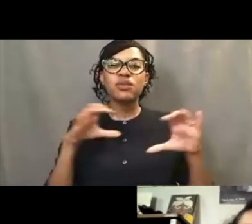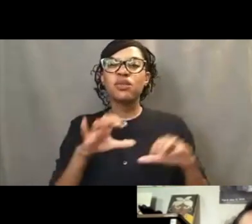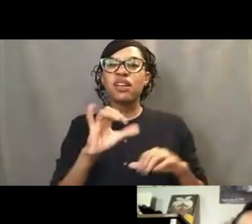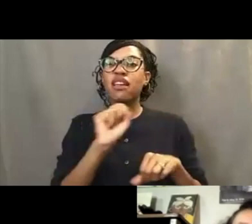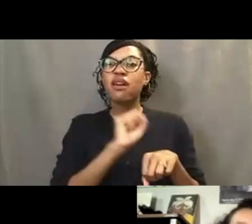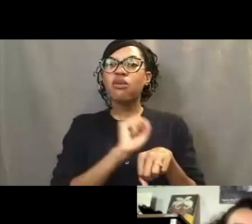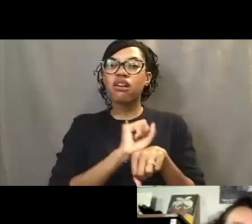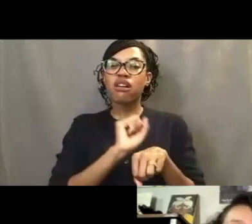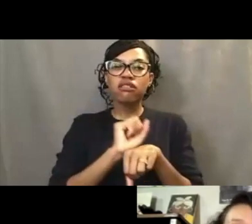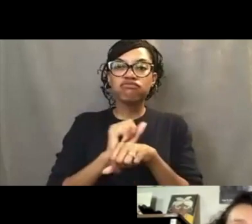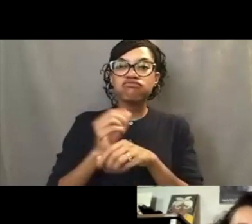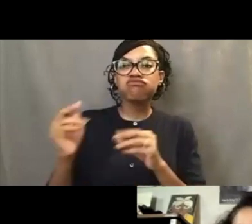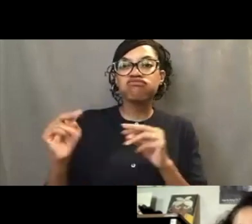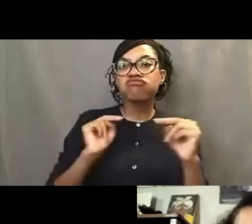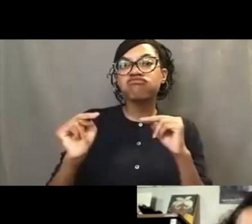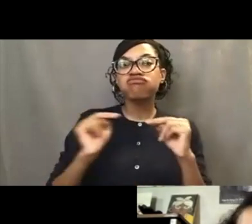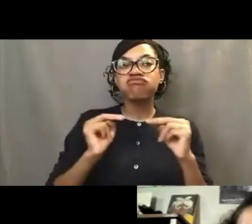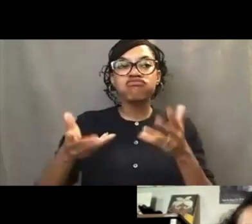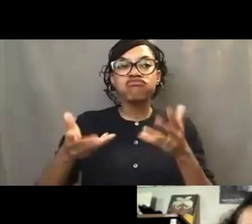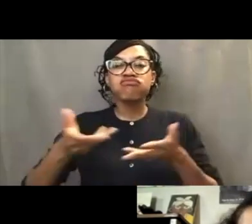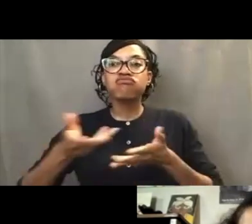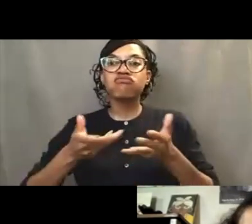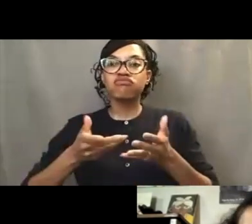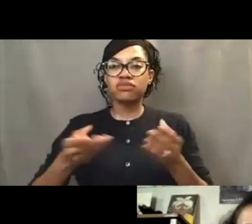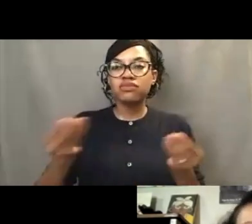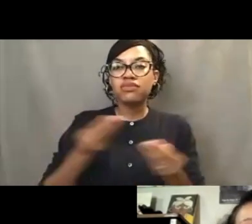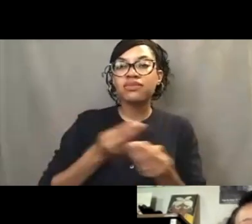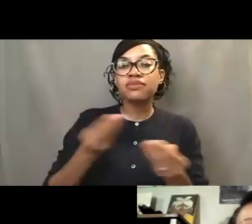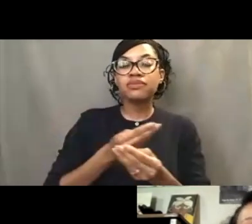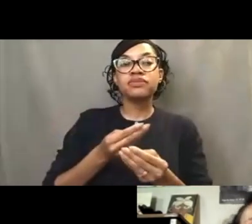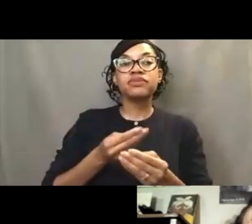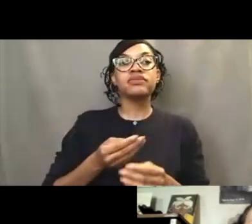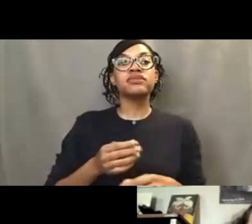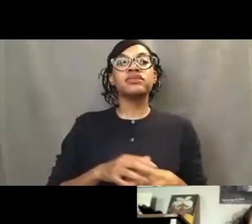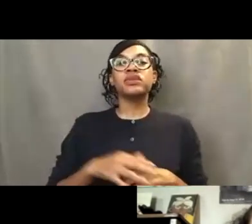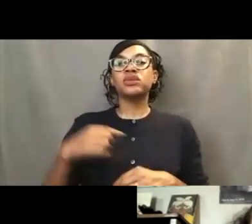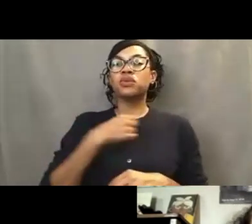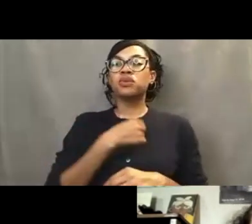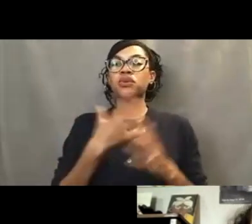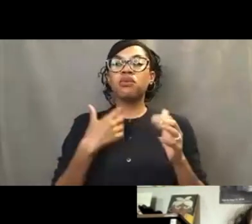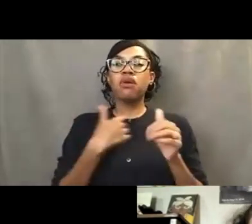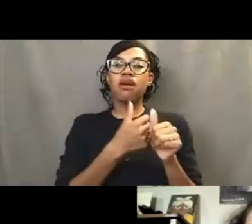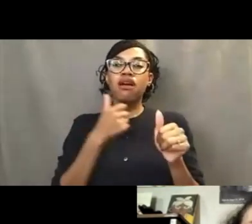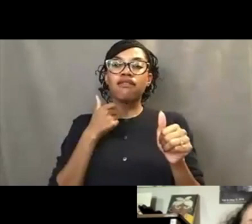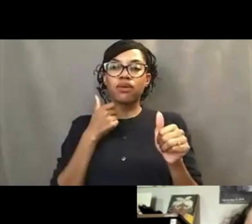start to turn away from transactional relationships and turn towards